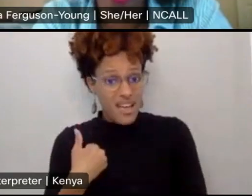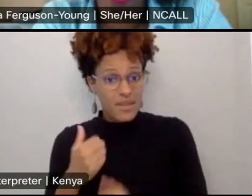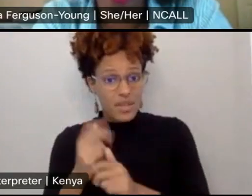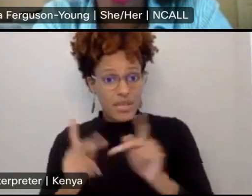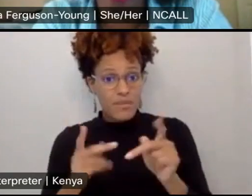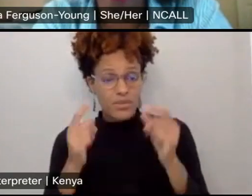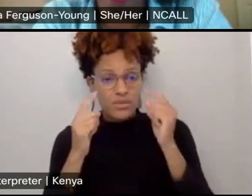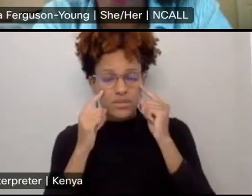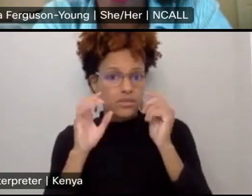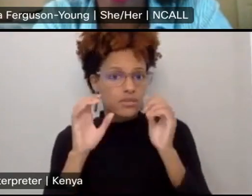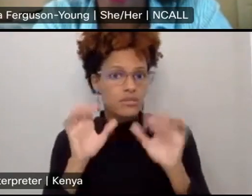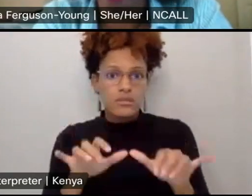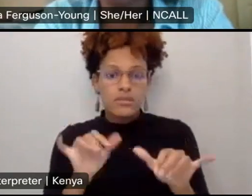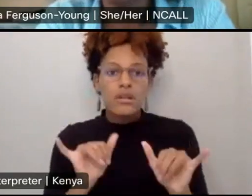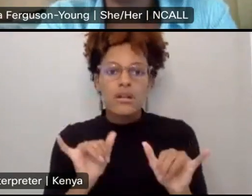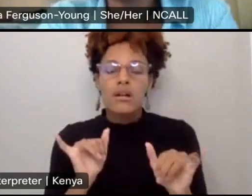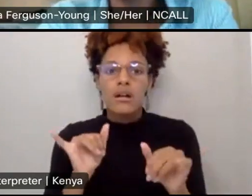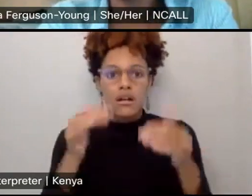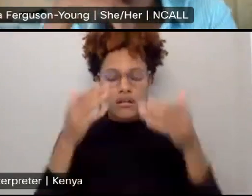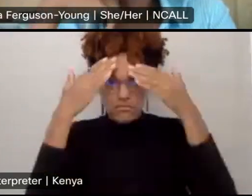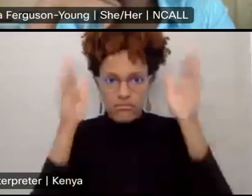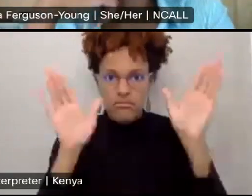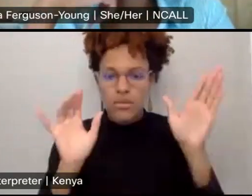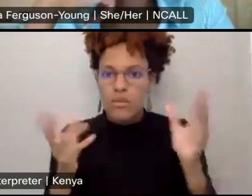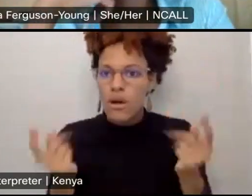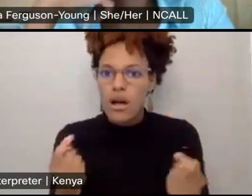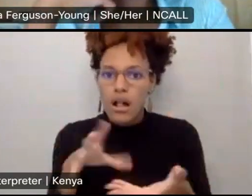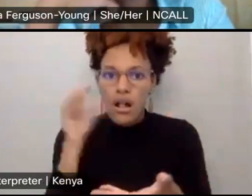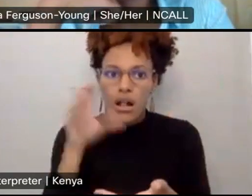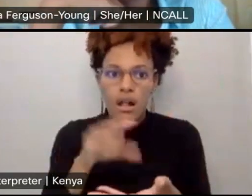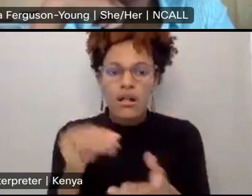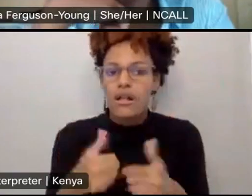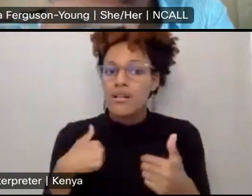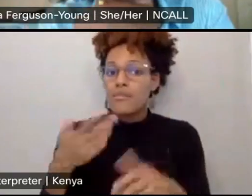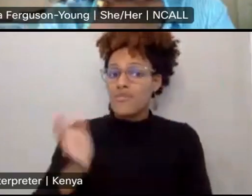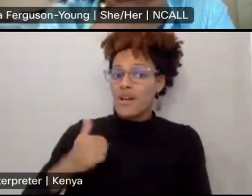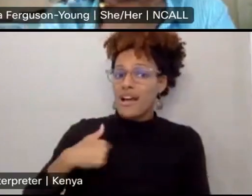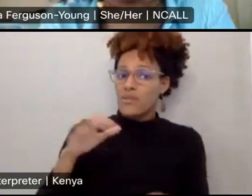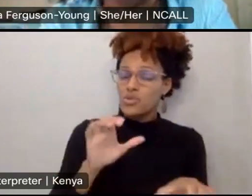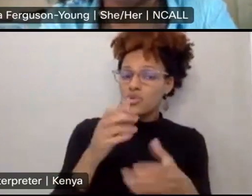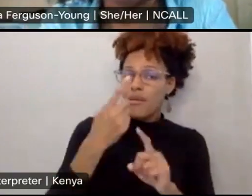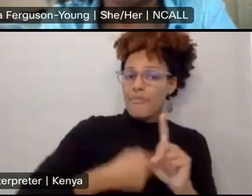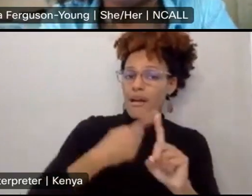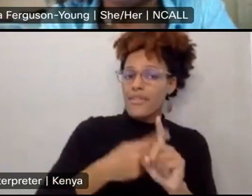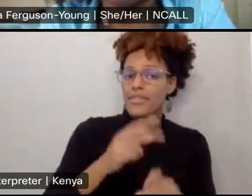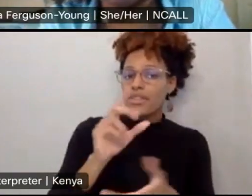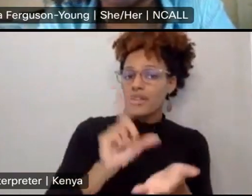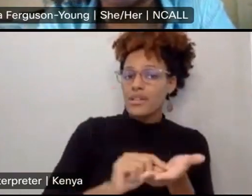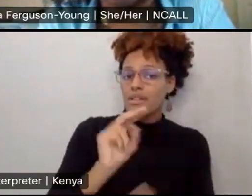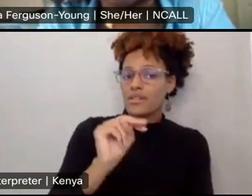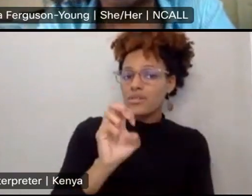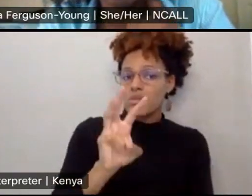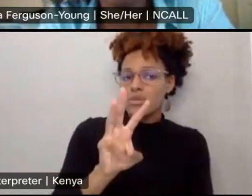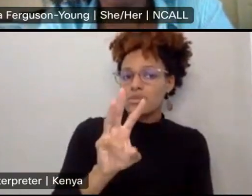really eye-opening. I used to do monthly newsletters and I created brochures on like what